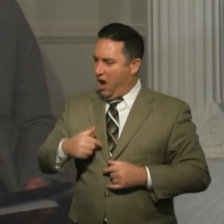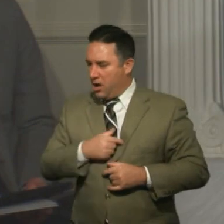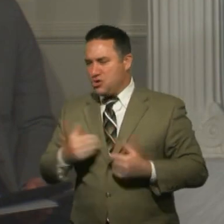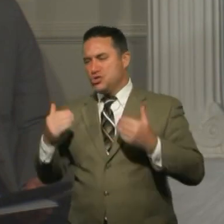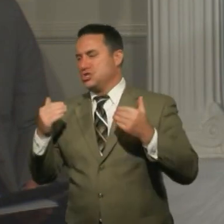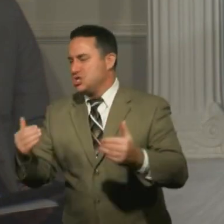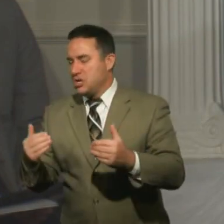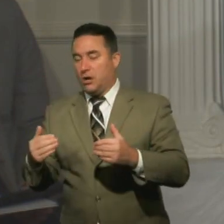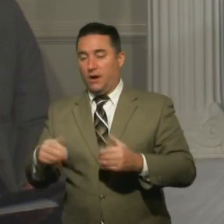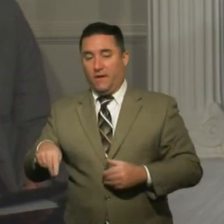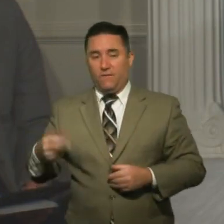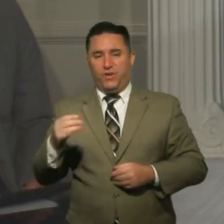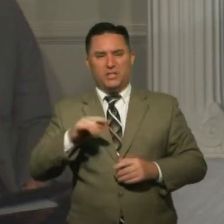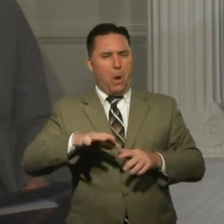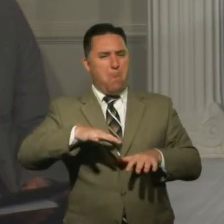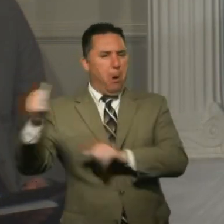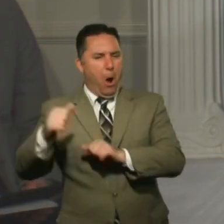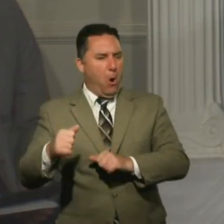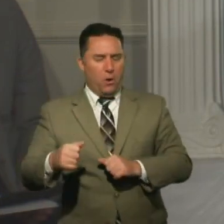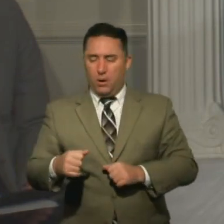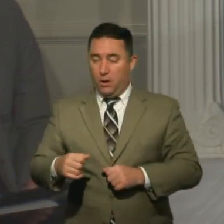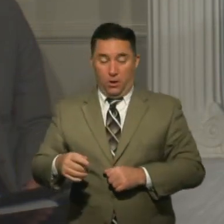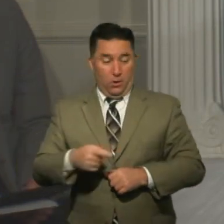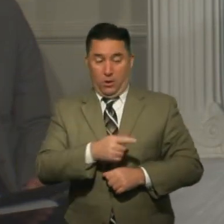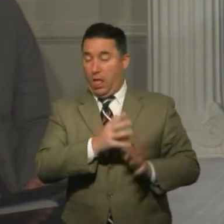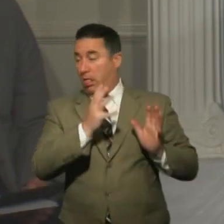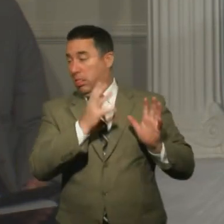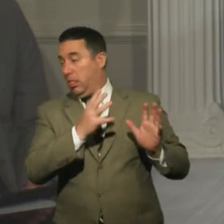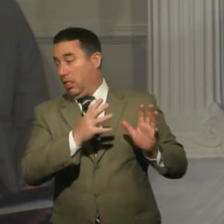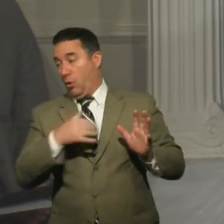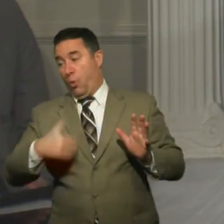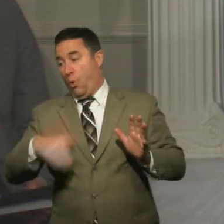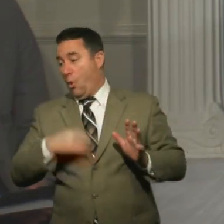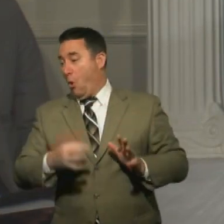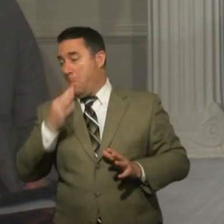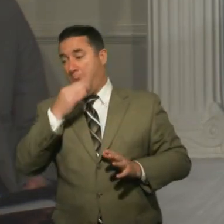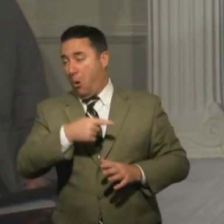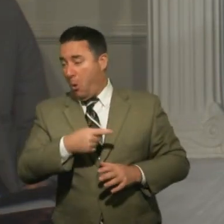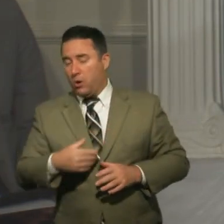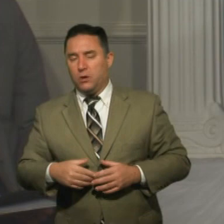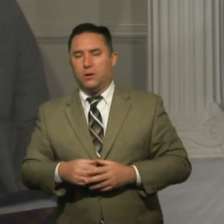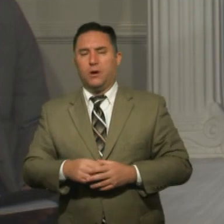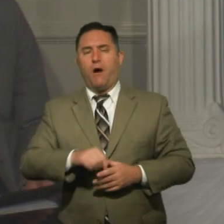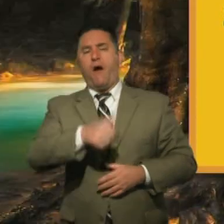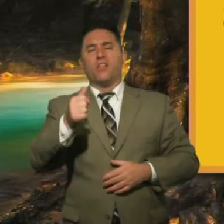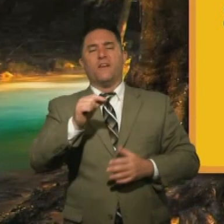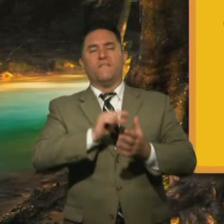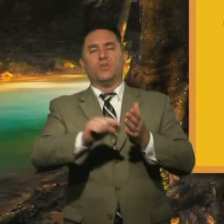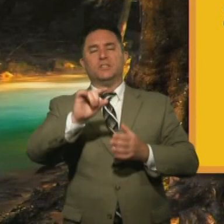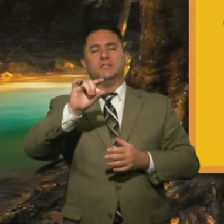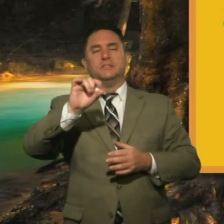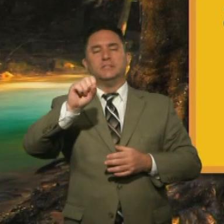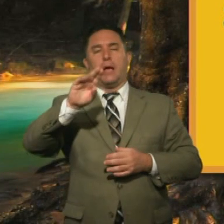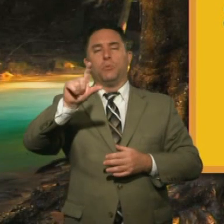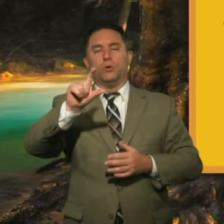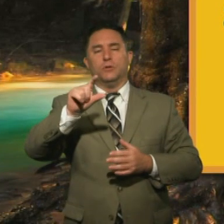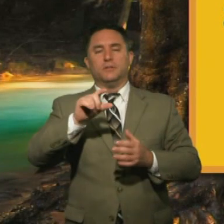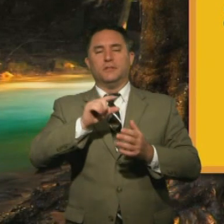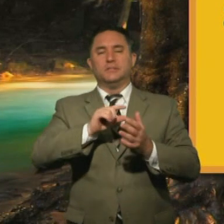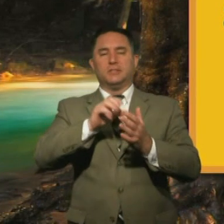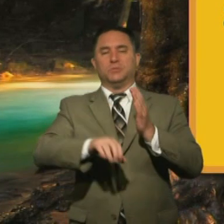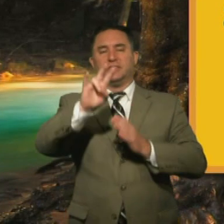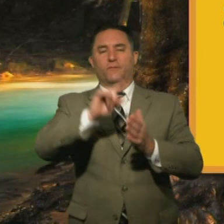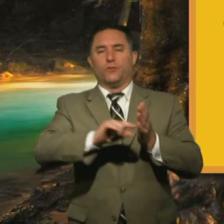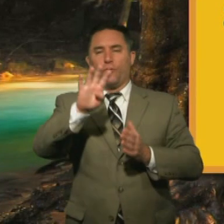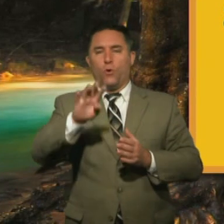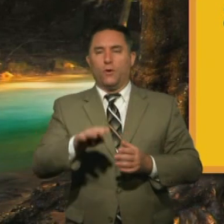the Philistines as they're fleeing and say, don't mess with them? One more verse in 1 Samuel 7:13 says the